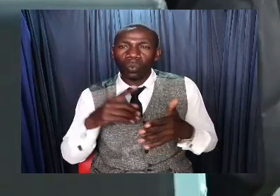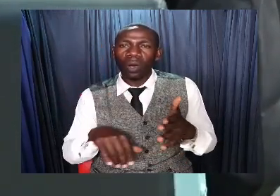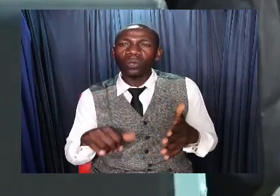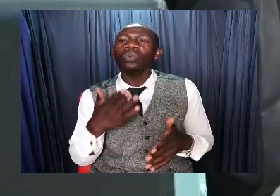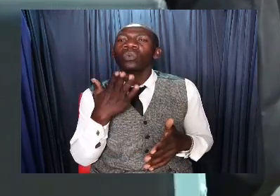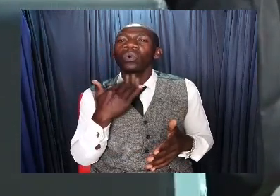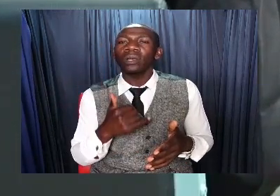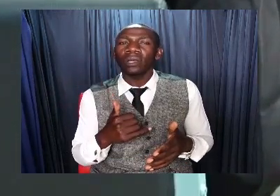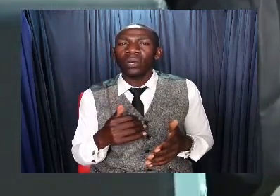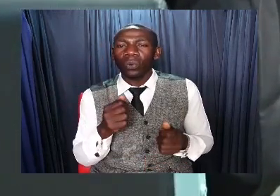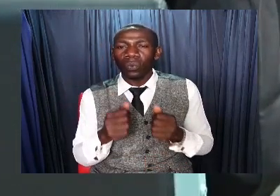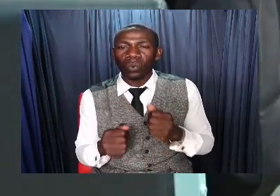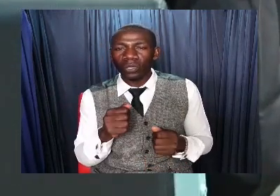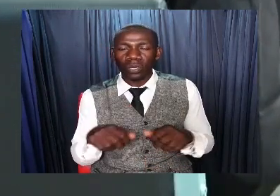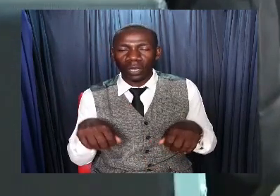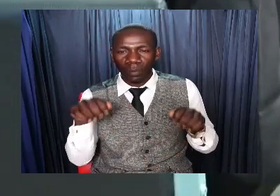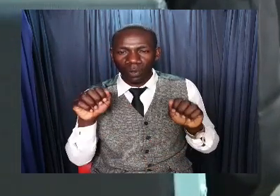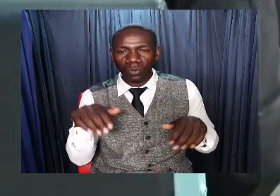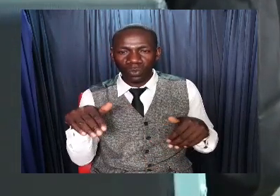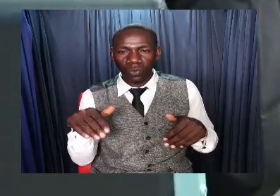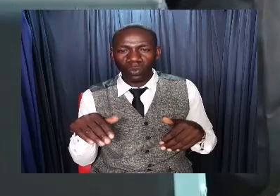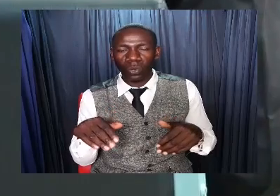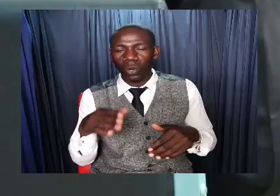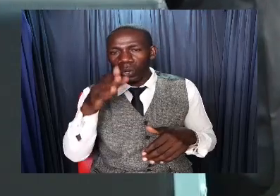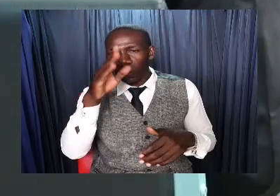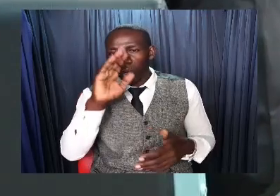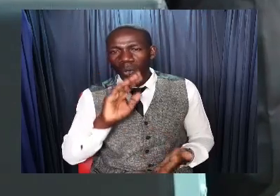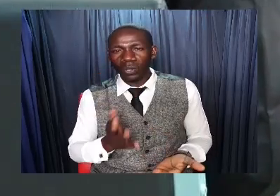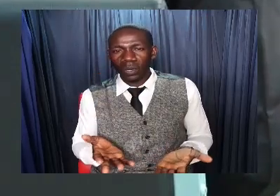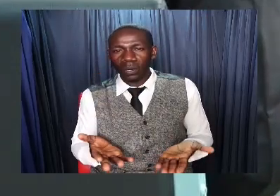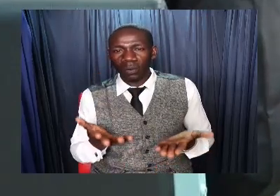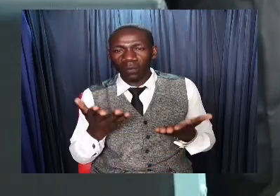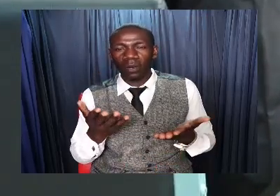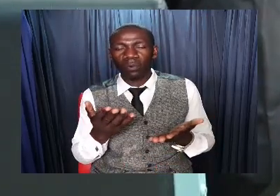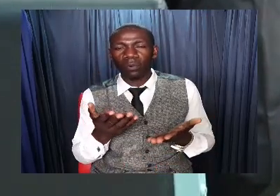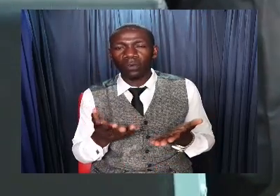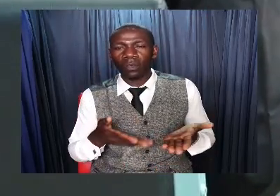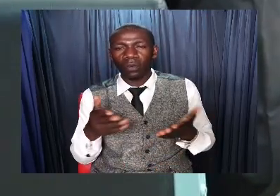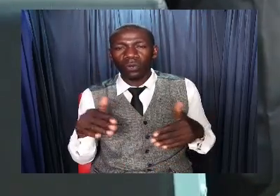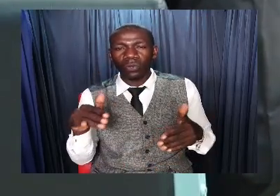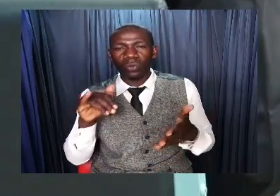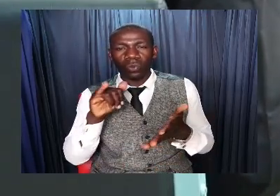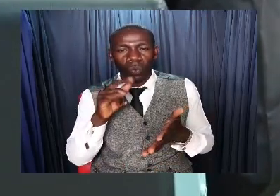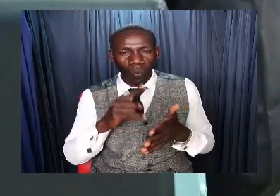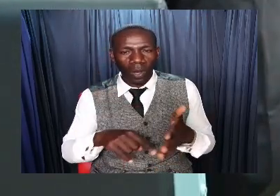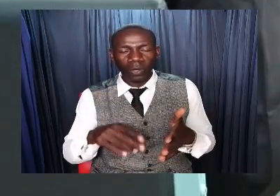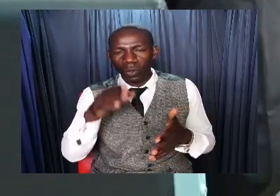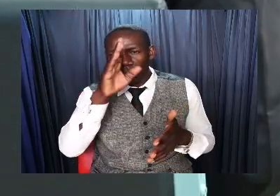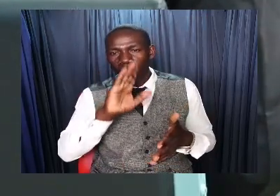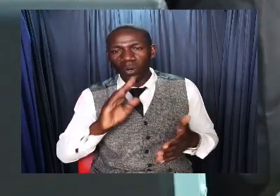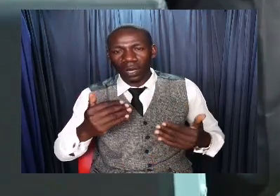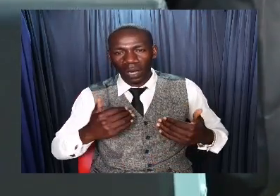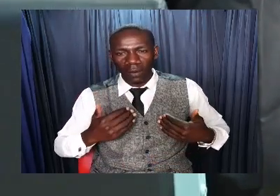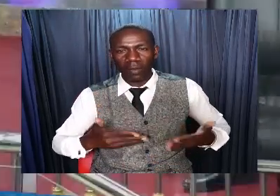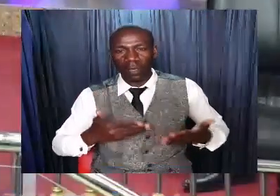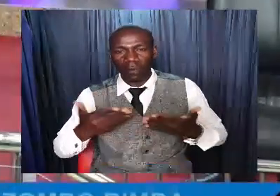Do anything kila you want. Kila ambacho umejaliwa. Anything you're able. Mkono wa Mungu unao mwanadamu umekupa kufanya. The hand of God has given it to fanya you. Fanya kwa moyo wote. Do all heartedly.